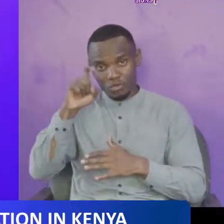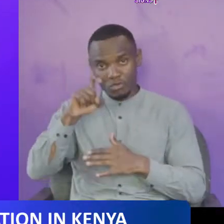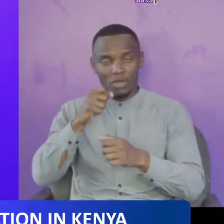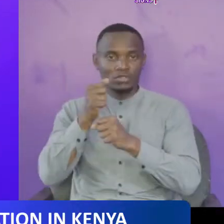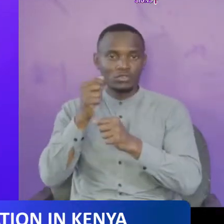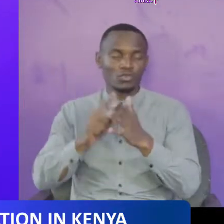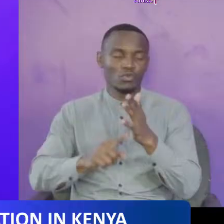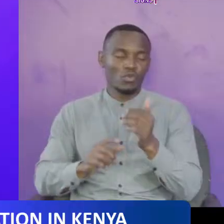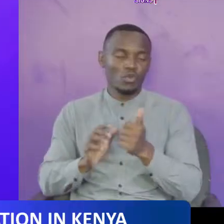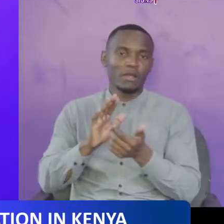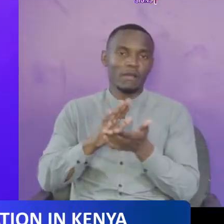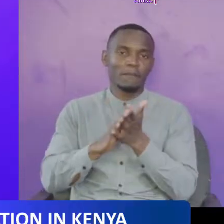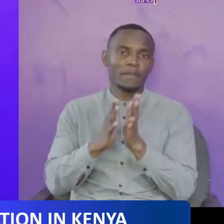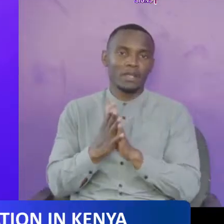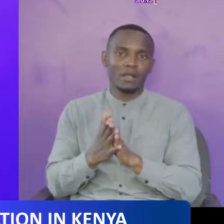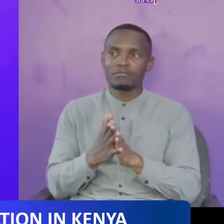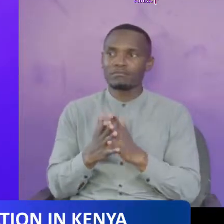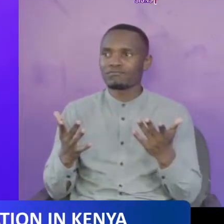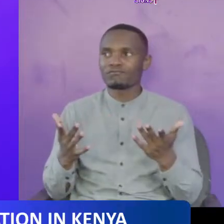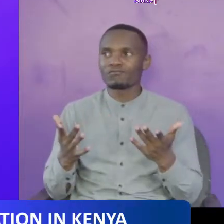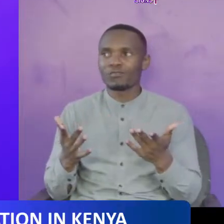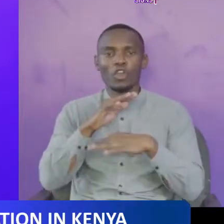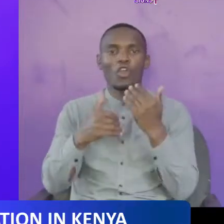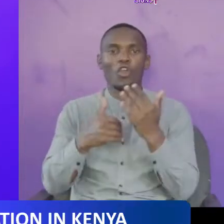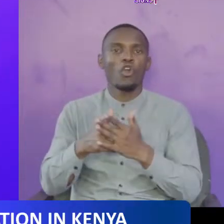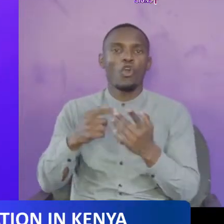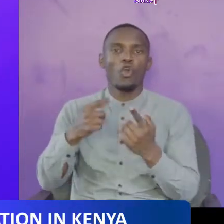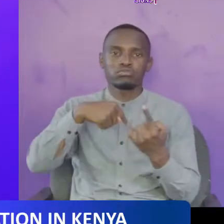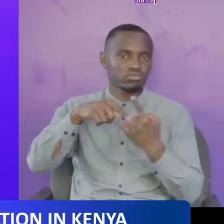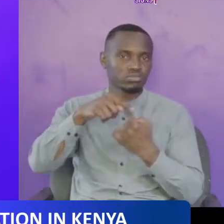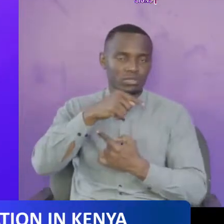think. We have to be spiritual.